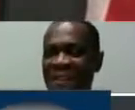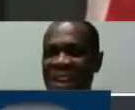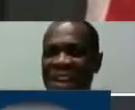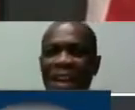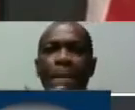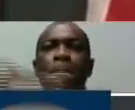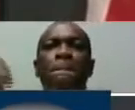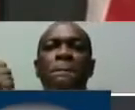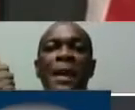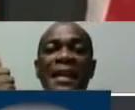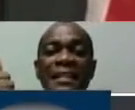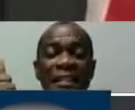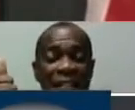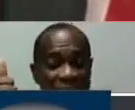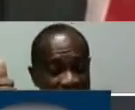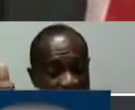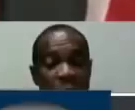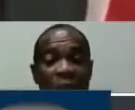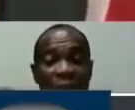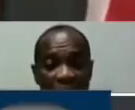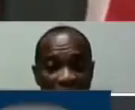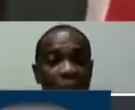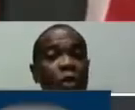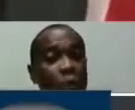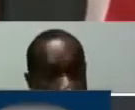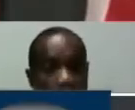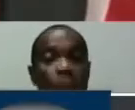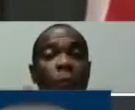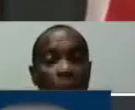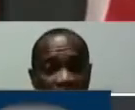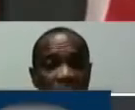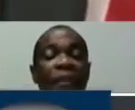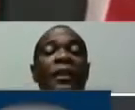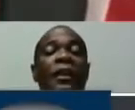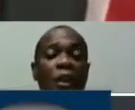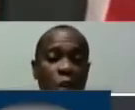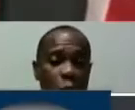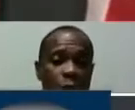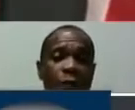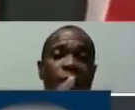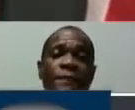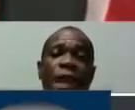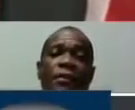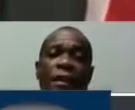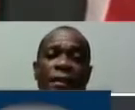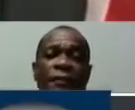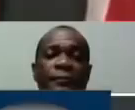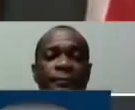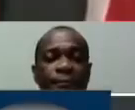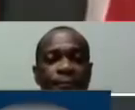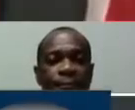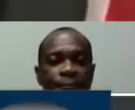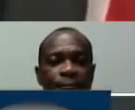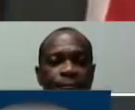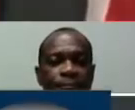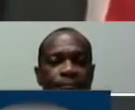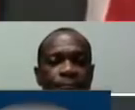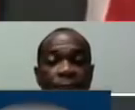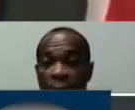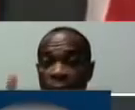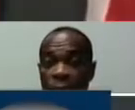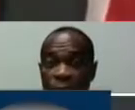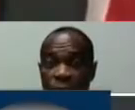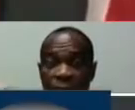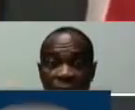responding to the COVID variants. That's an undisputed fact. The third undisputed fact is that